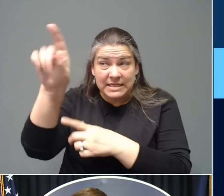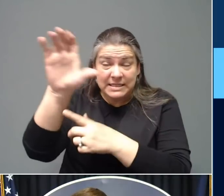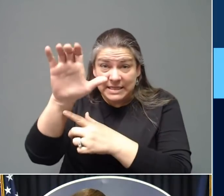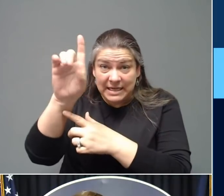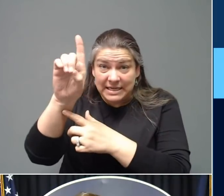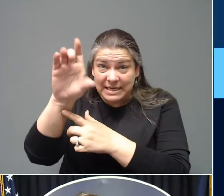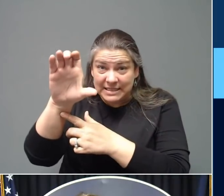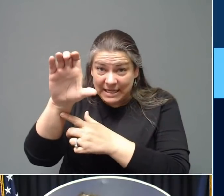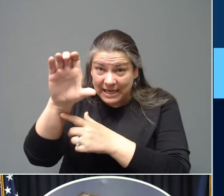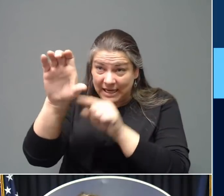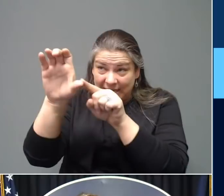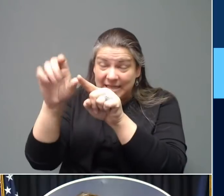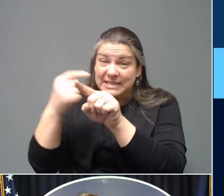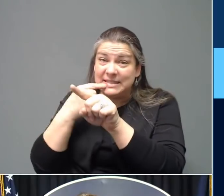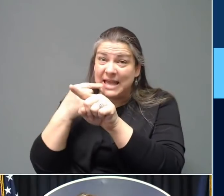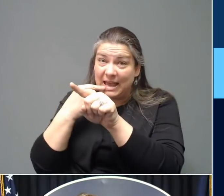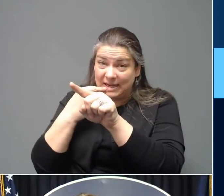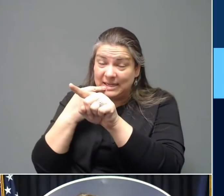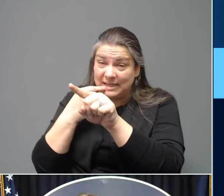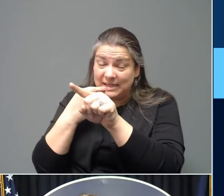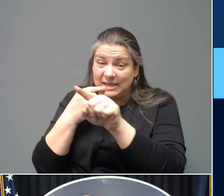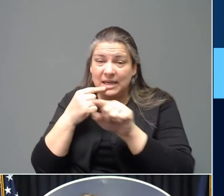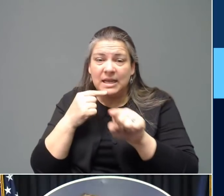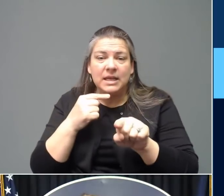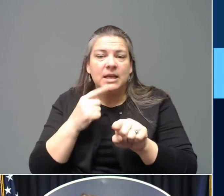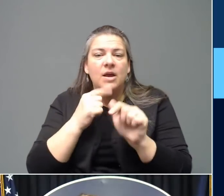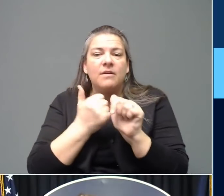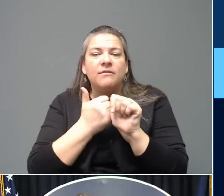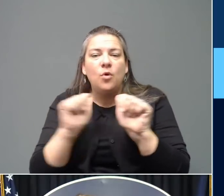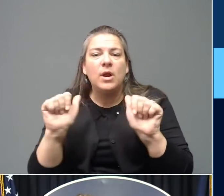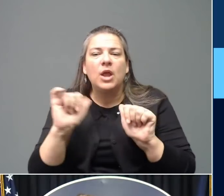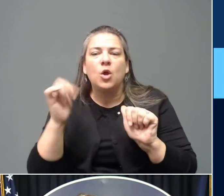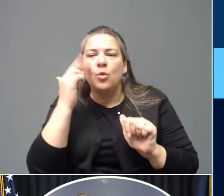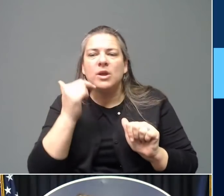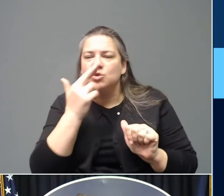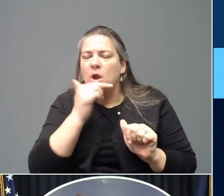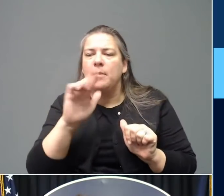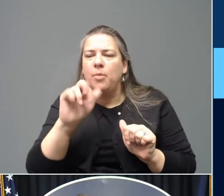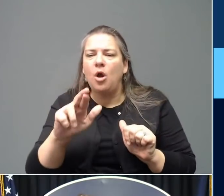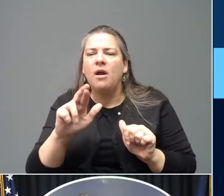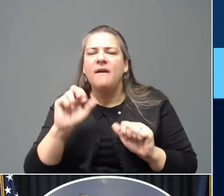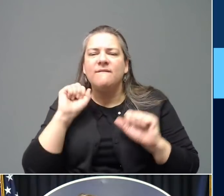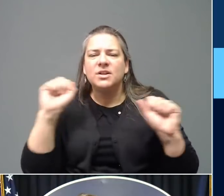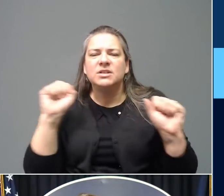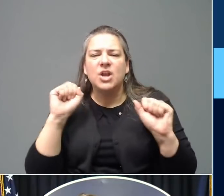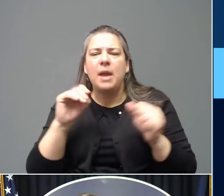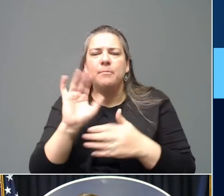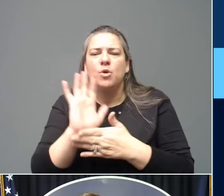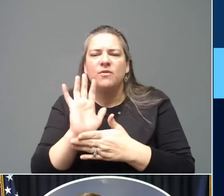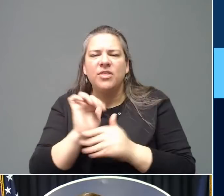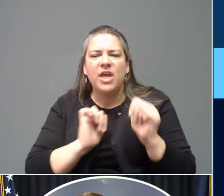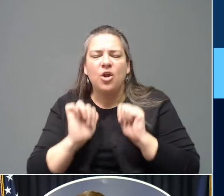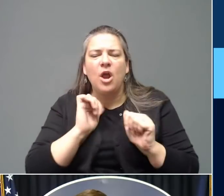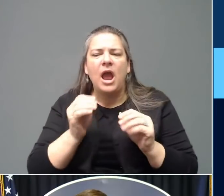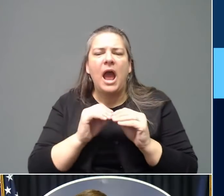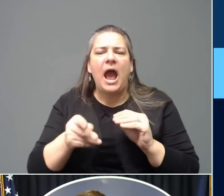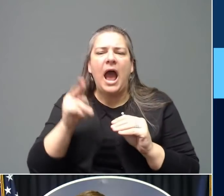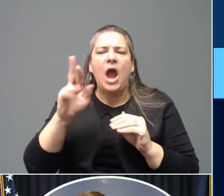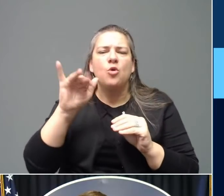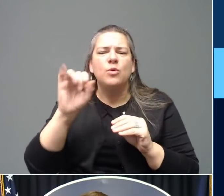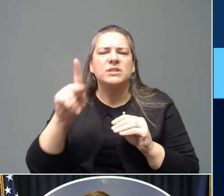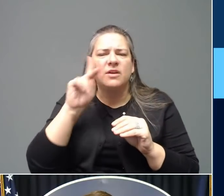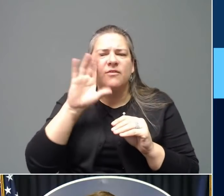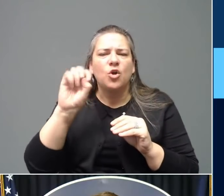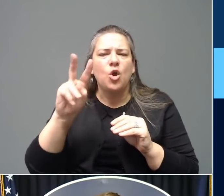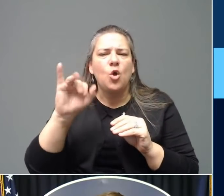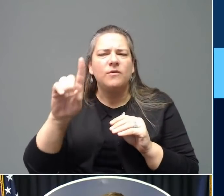get COVID in a crowd, like restaurants, bars, fitness centers, or movie theaters, puts you at a higher risk for COVID-19.